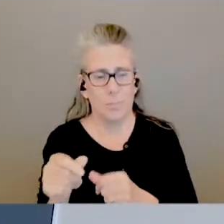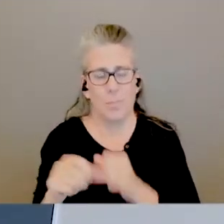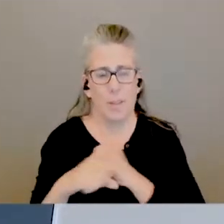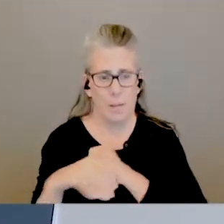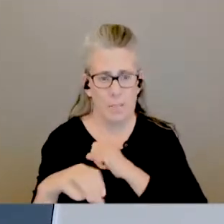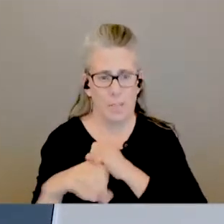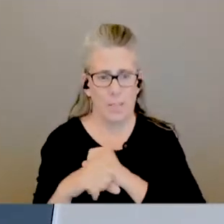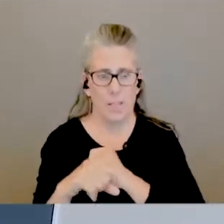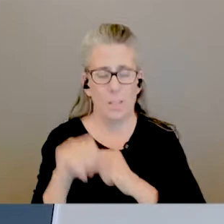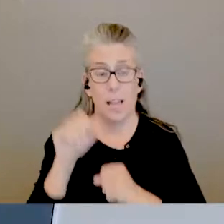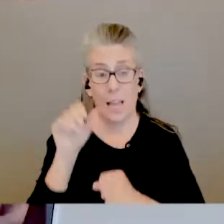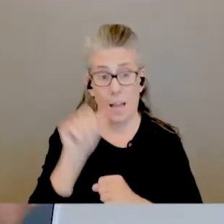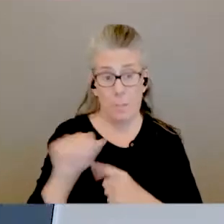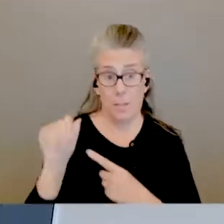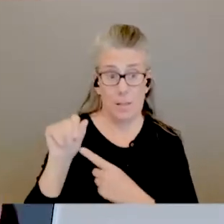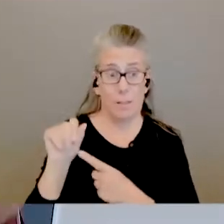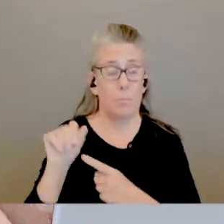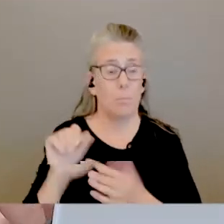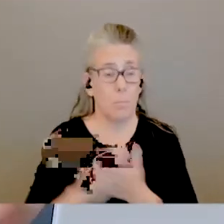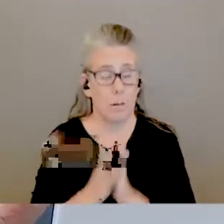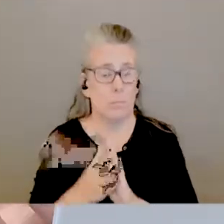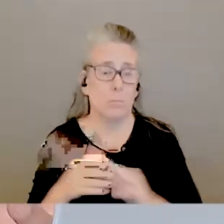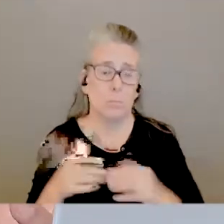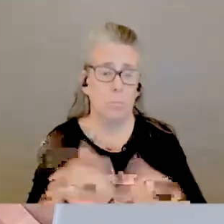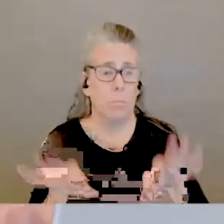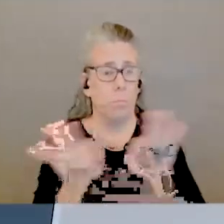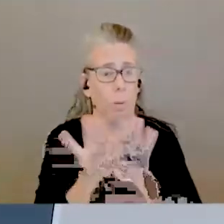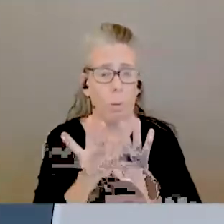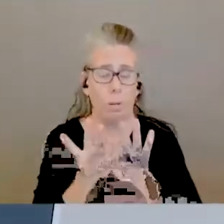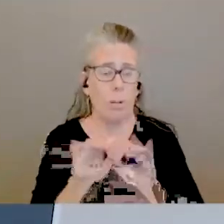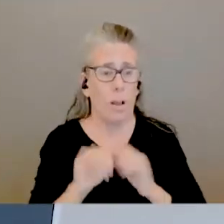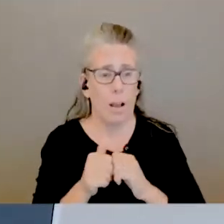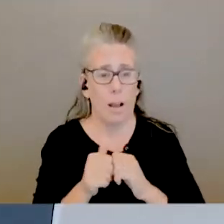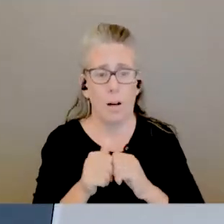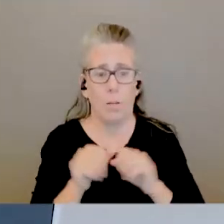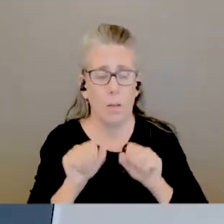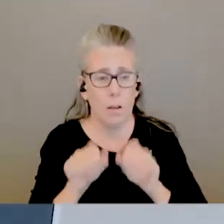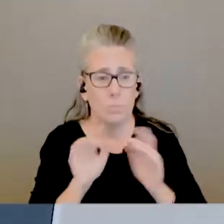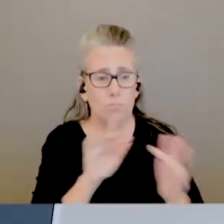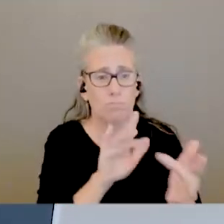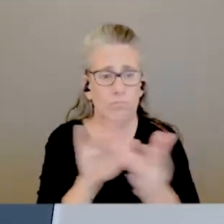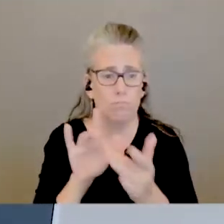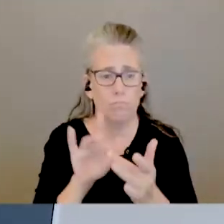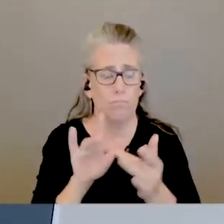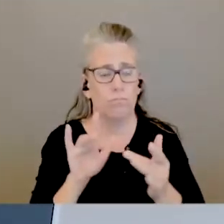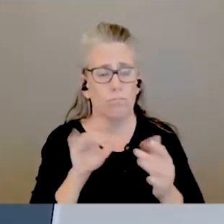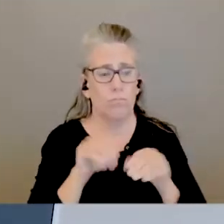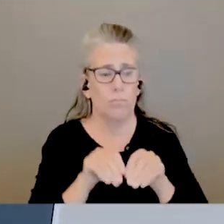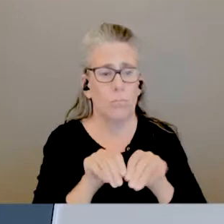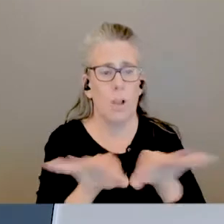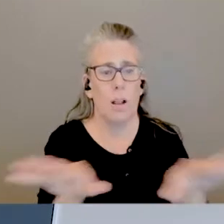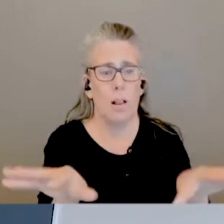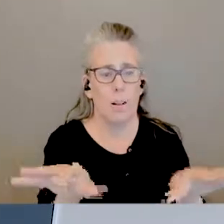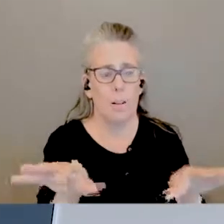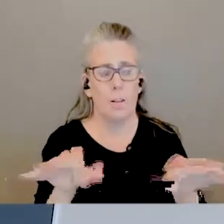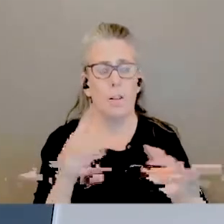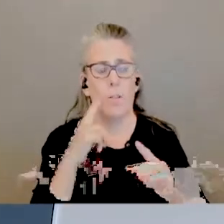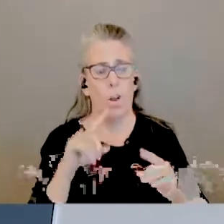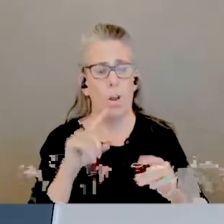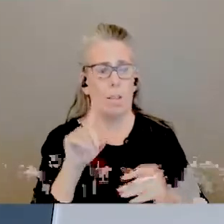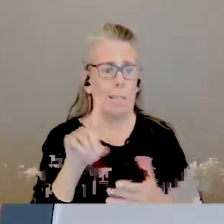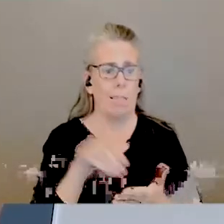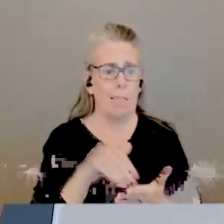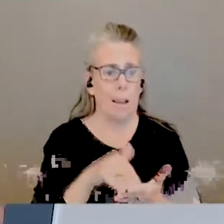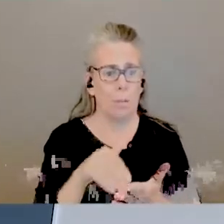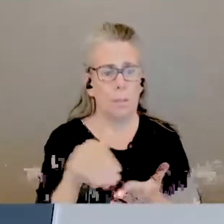reach millions and millions of shoppers that we have. And the experience that we provide with our ads is